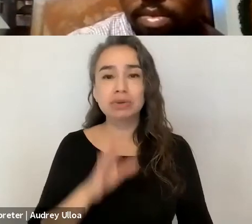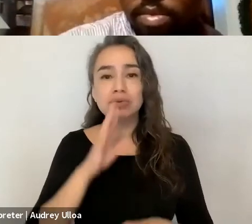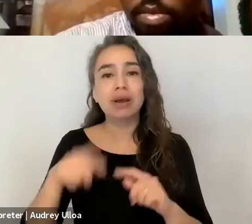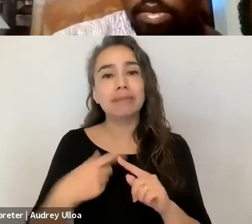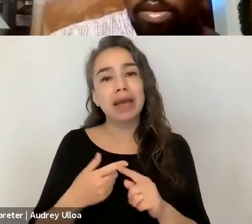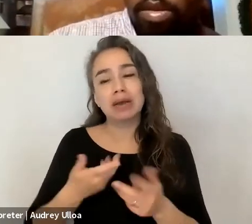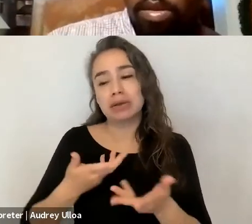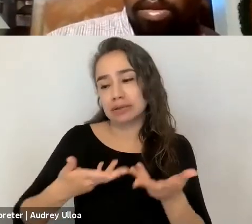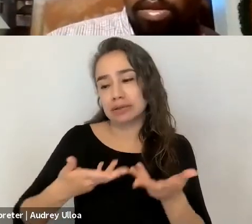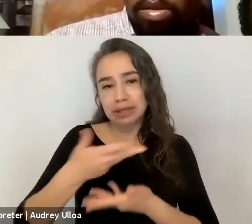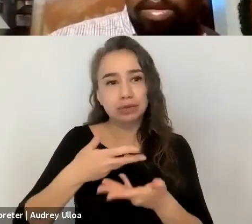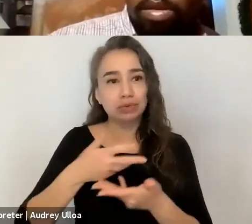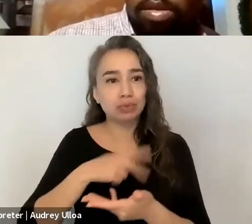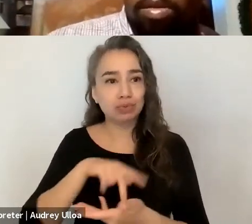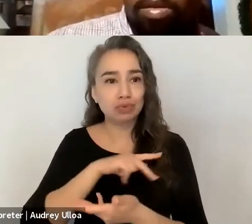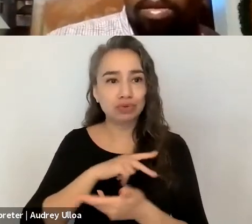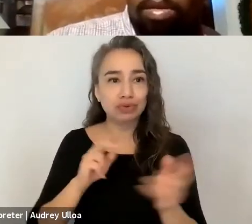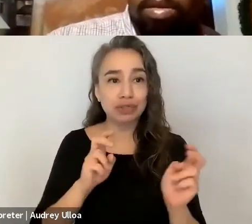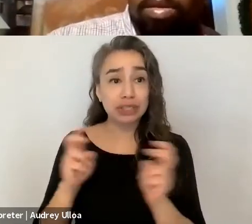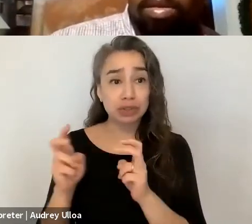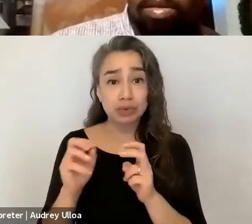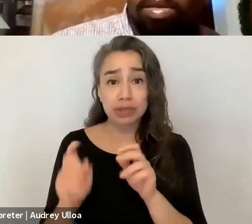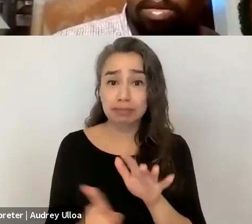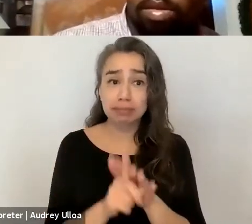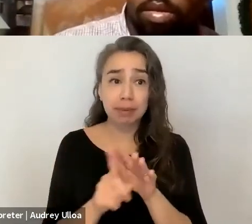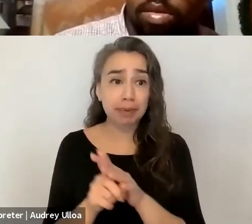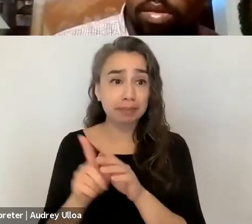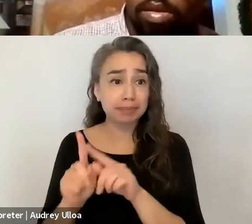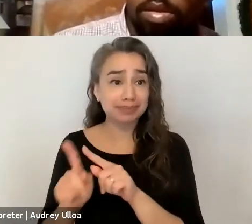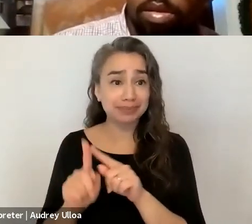pop up in varying relationships.